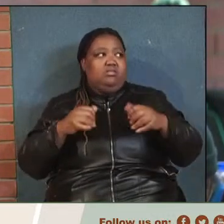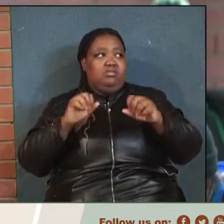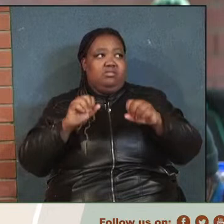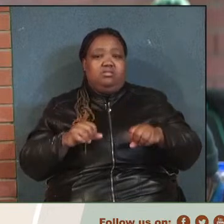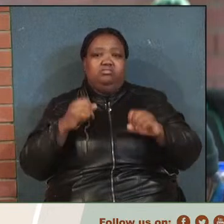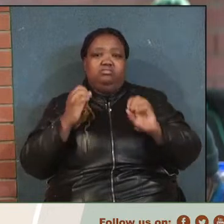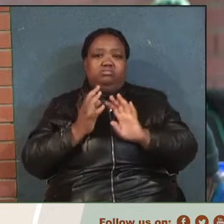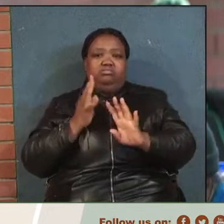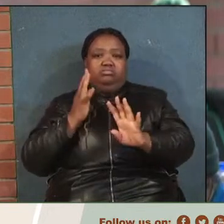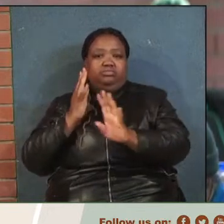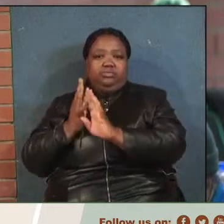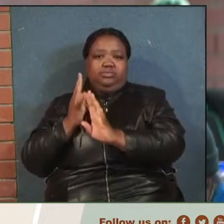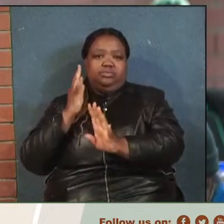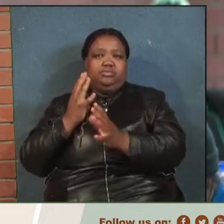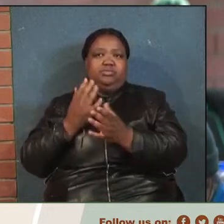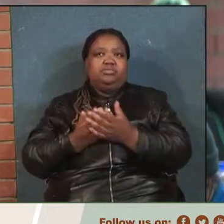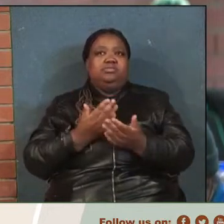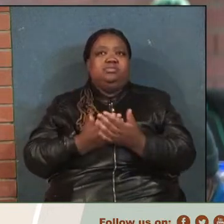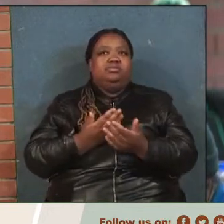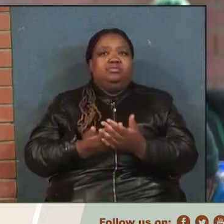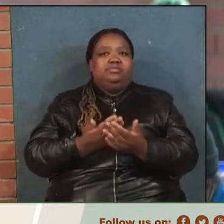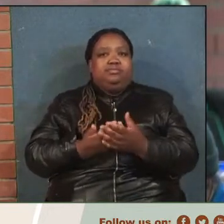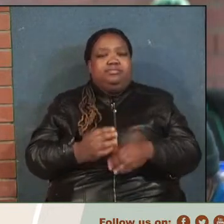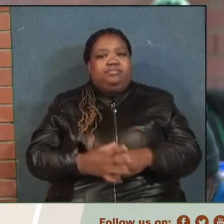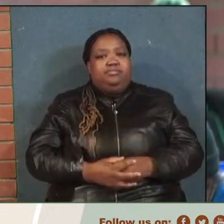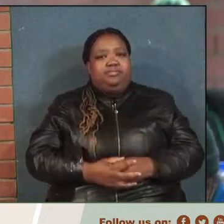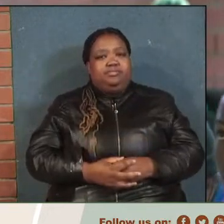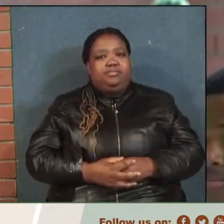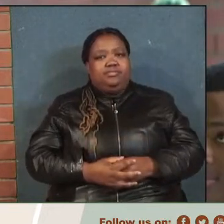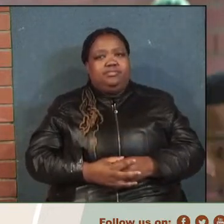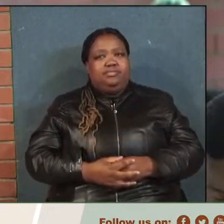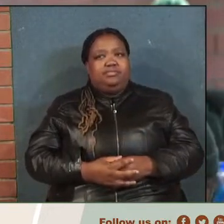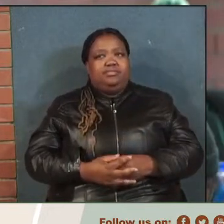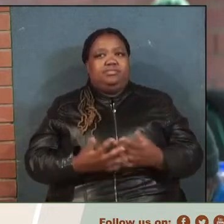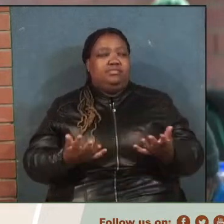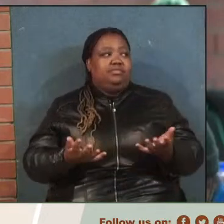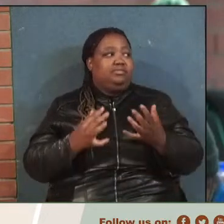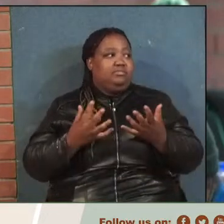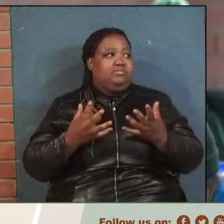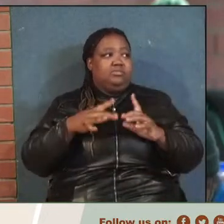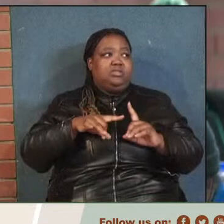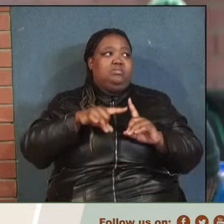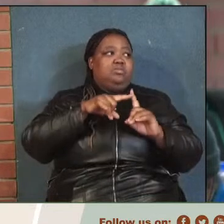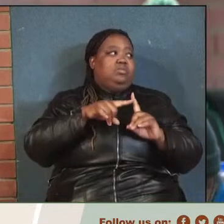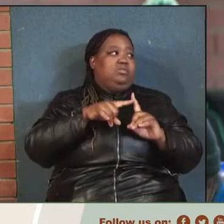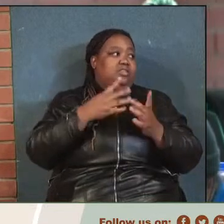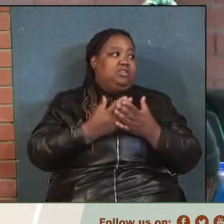then guess what? Guess what? It becomes an advantage.